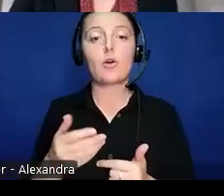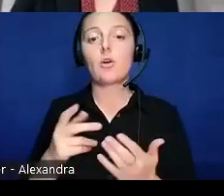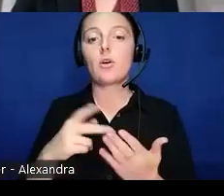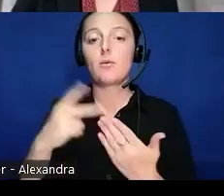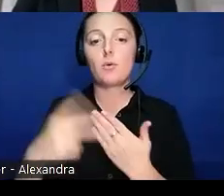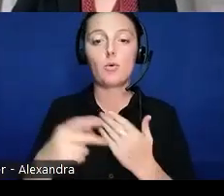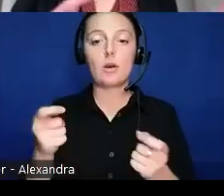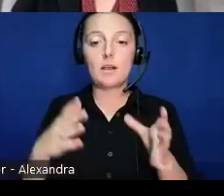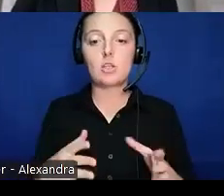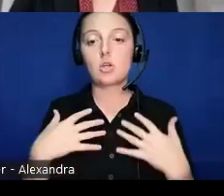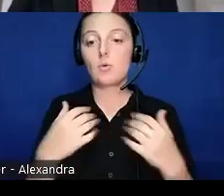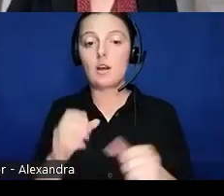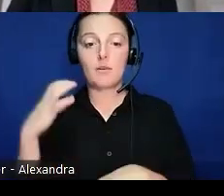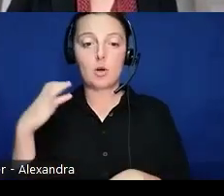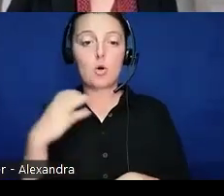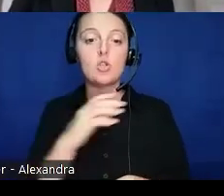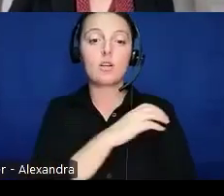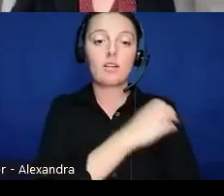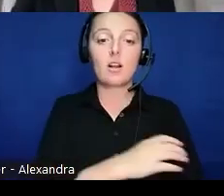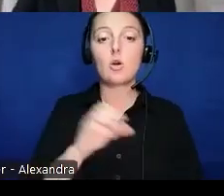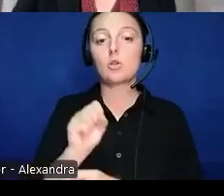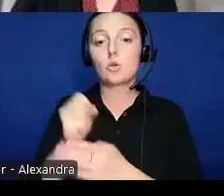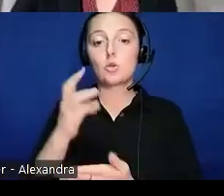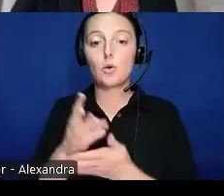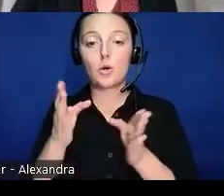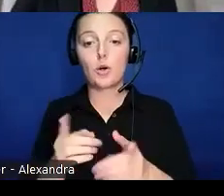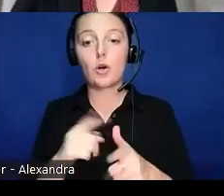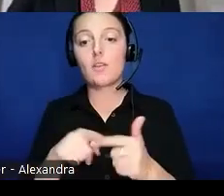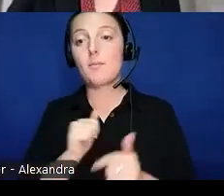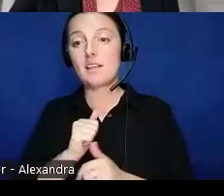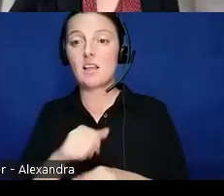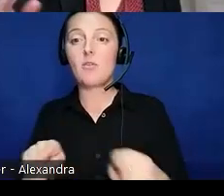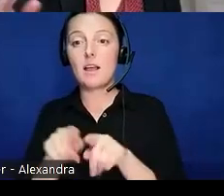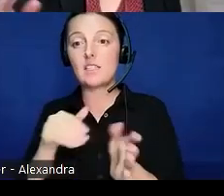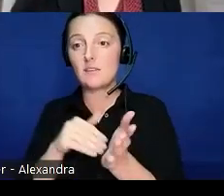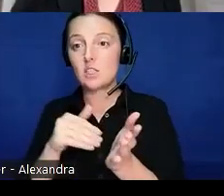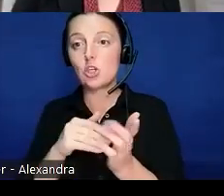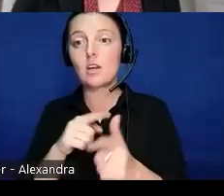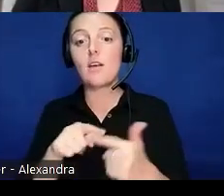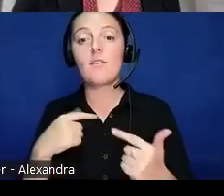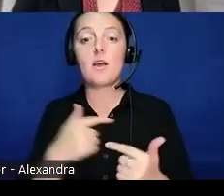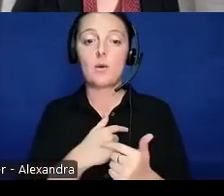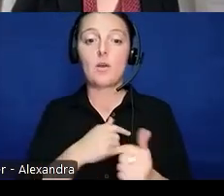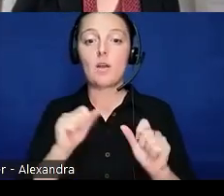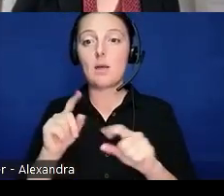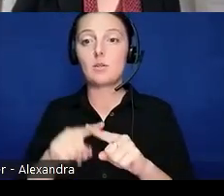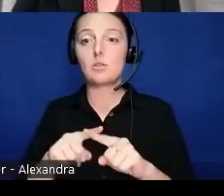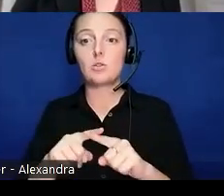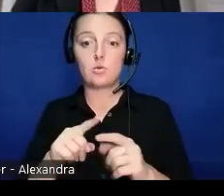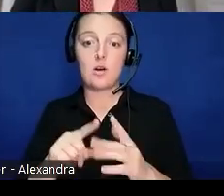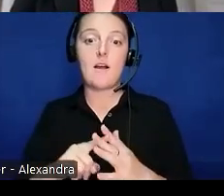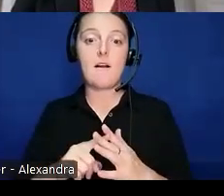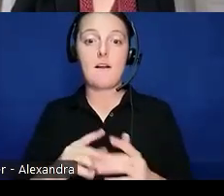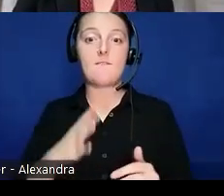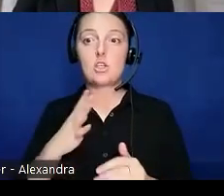clinical social worker, and then myself as the physician. And we were able to officially launch before even a year had passed since that